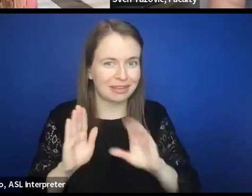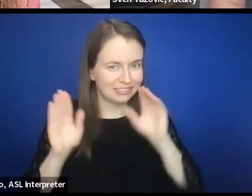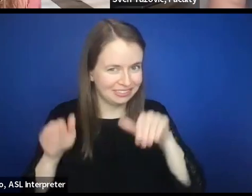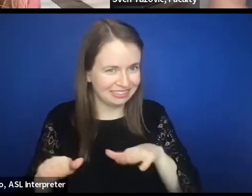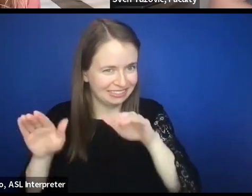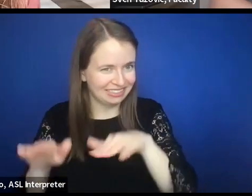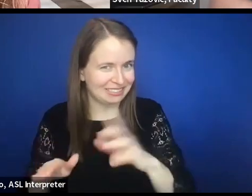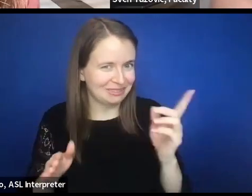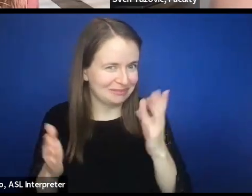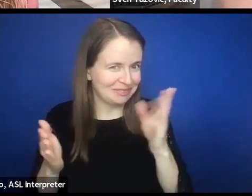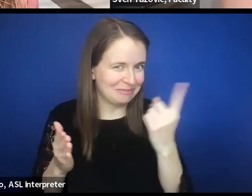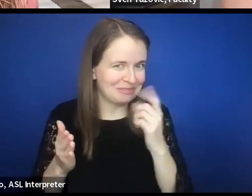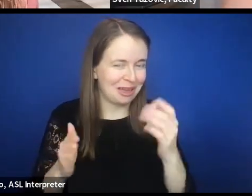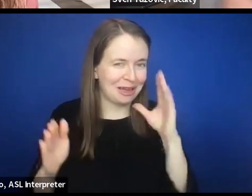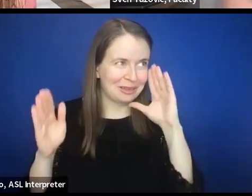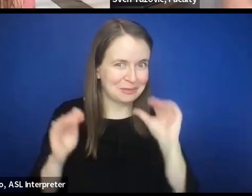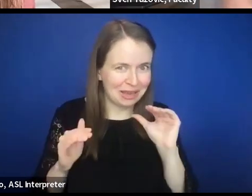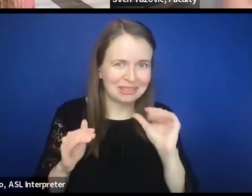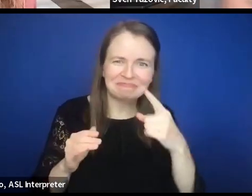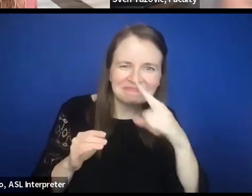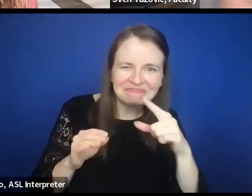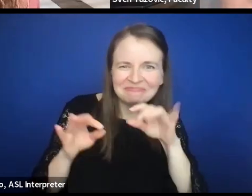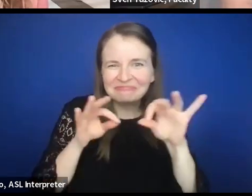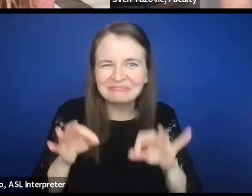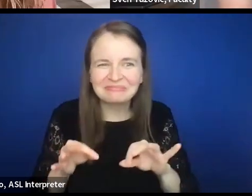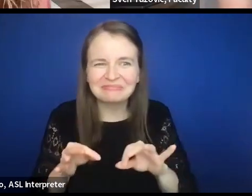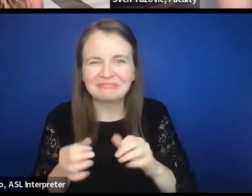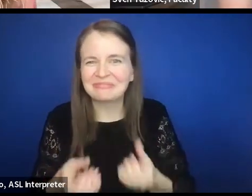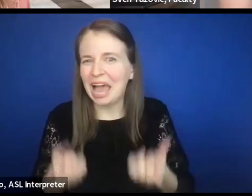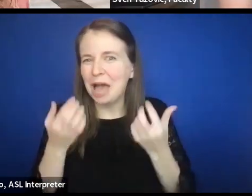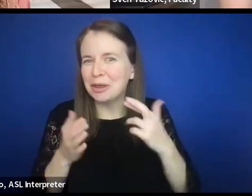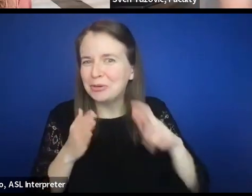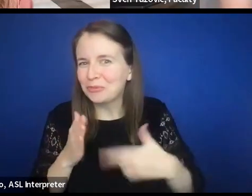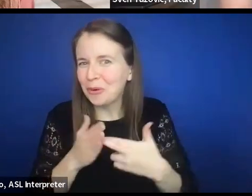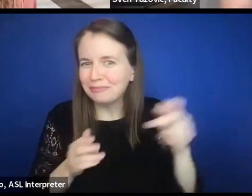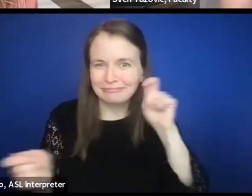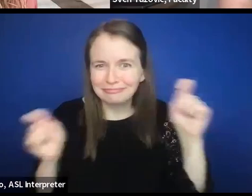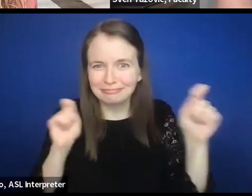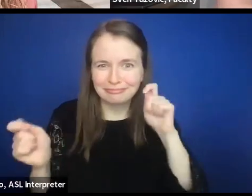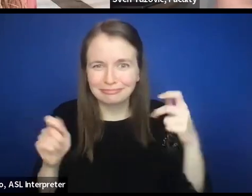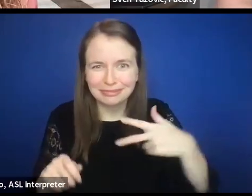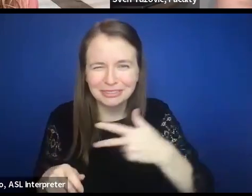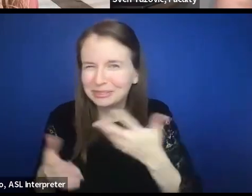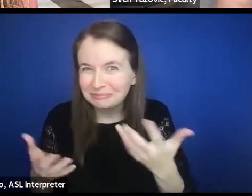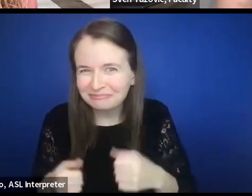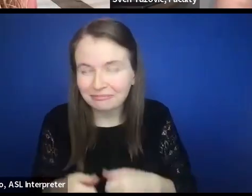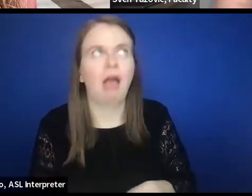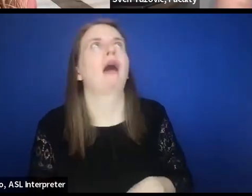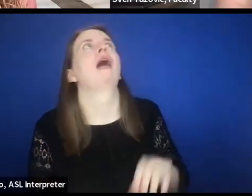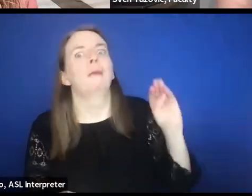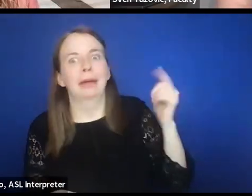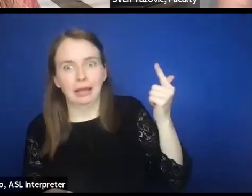also unexpected when you embark. So can you tell us? How many roles did you play on the ship? Oh my God,